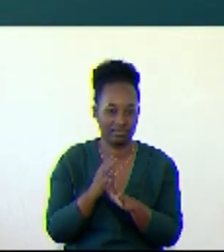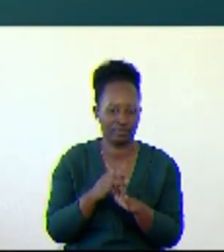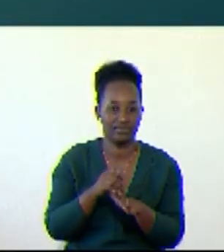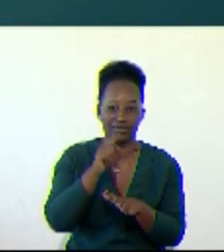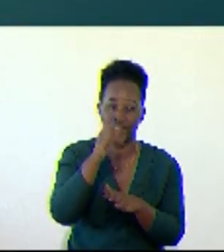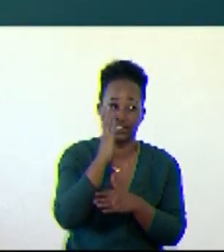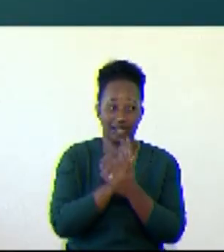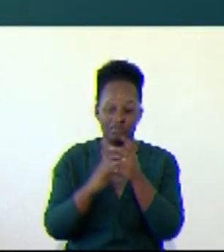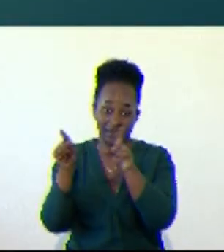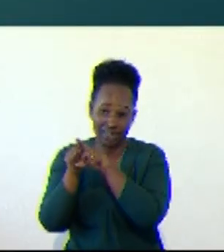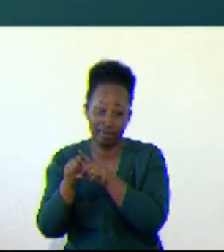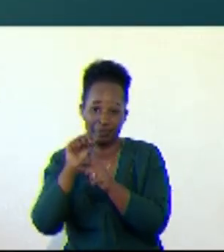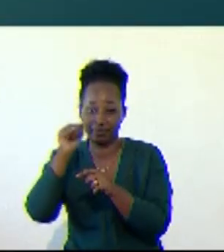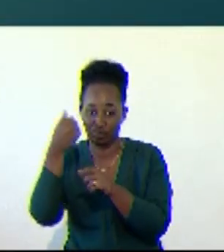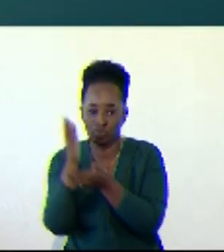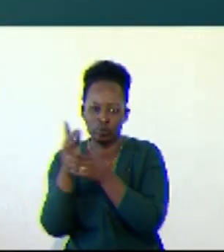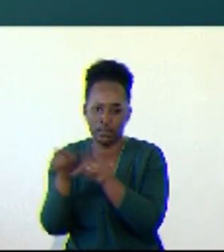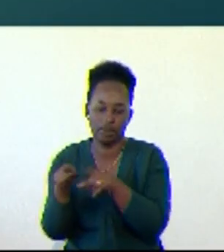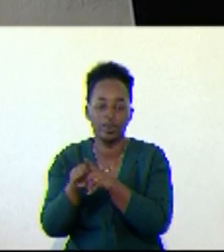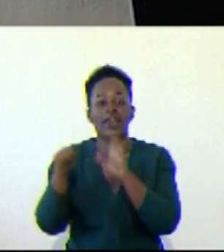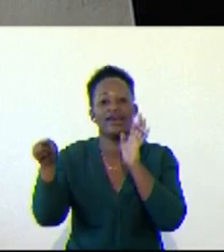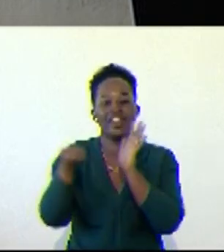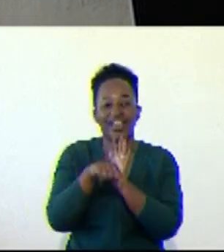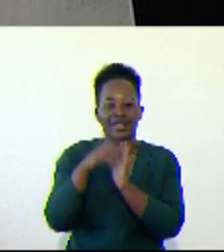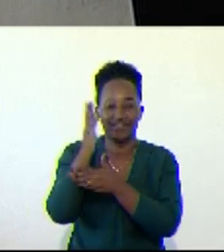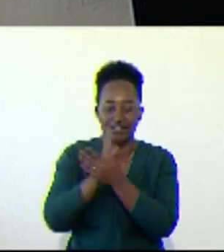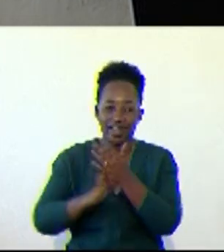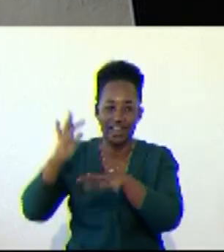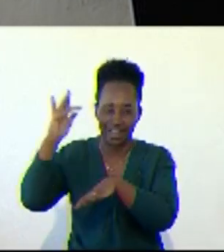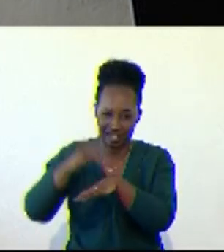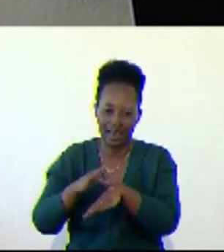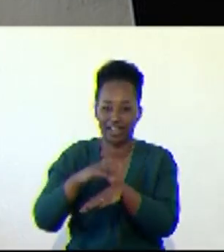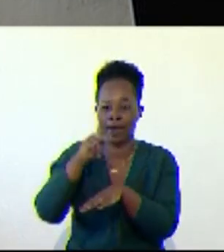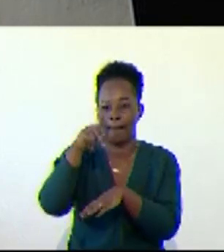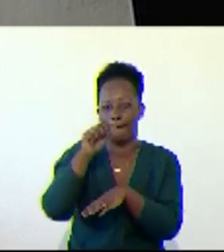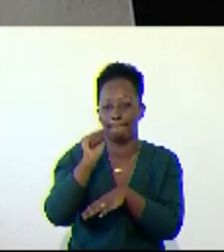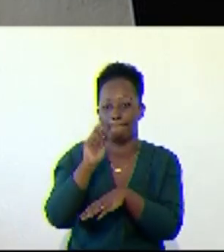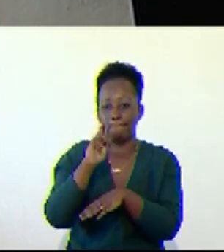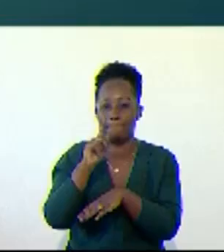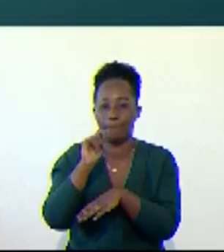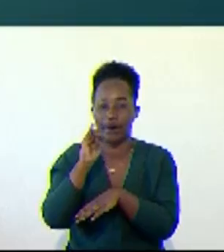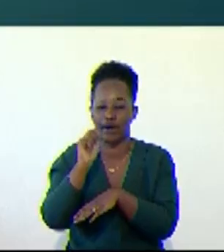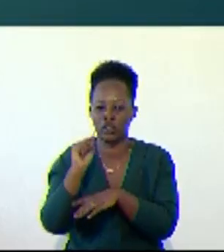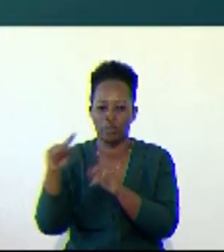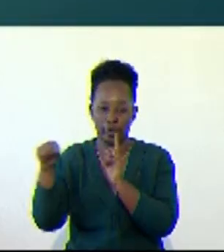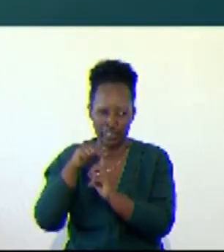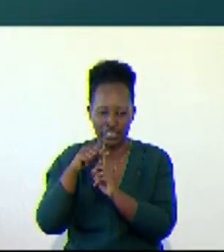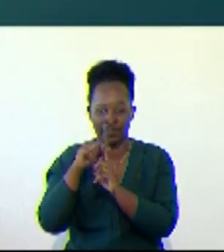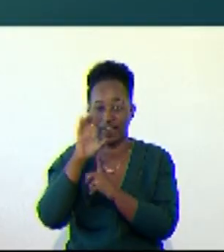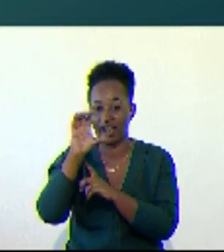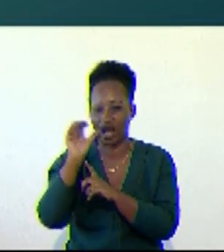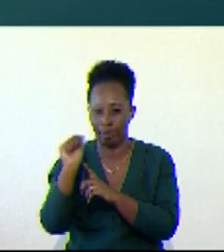same. So the negative part attacks the partial positive carbon, opening the bond, and then we